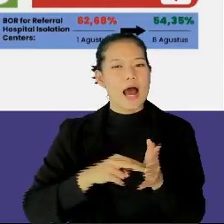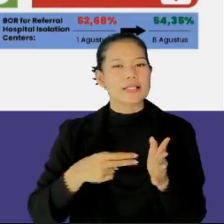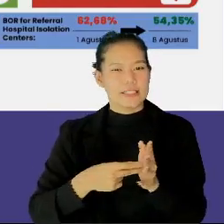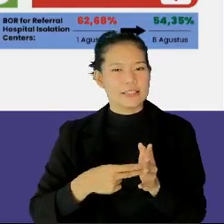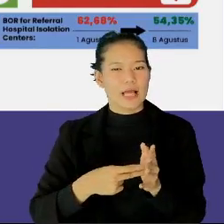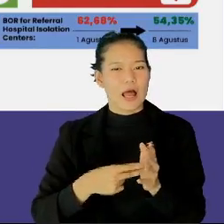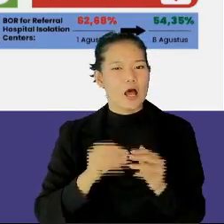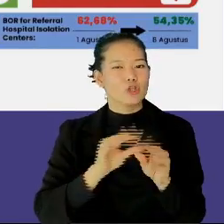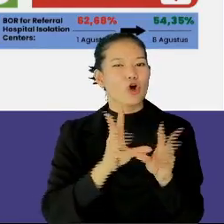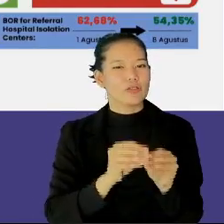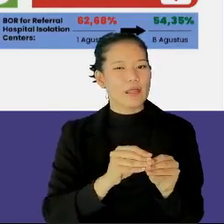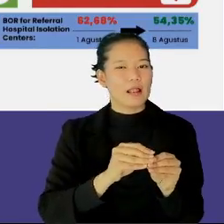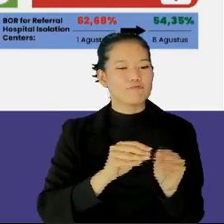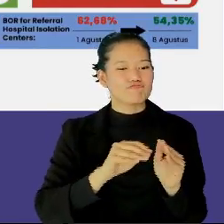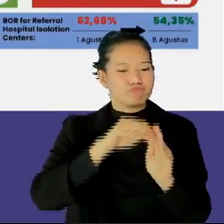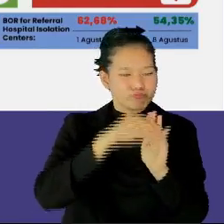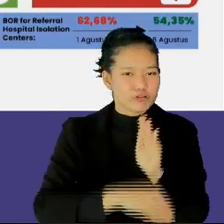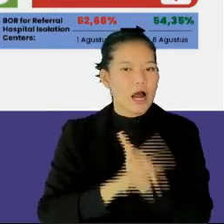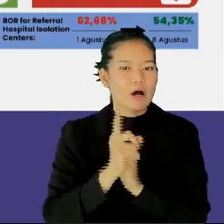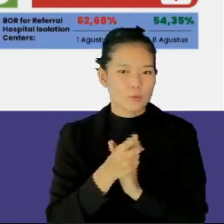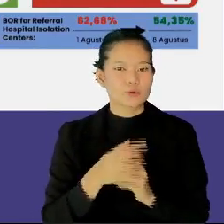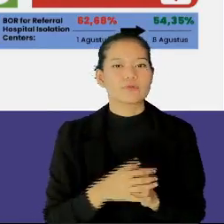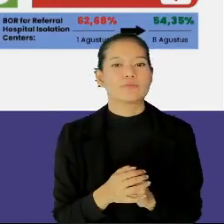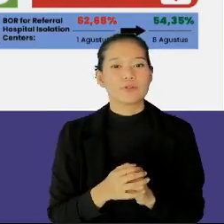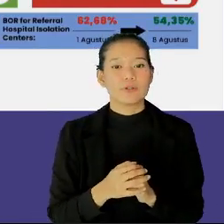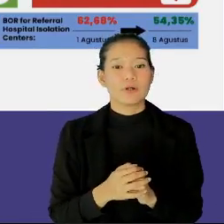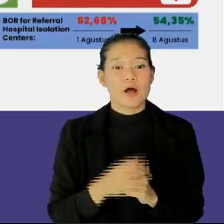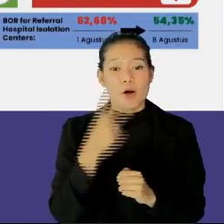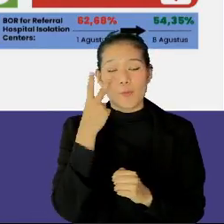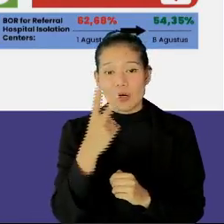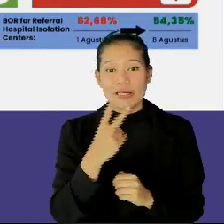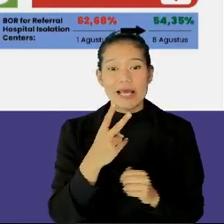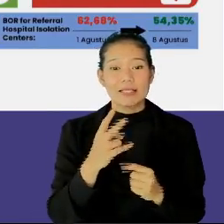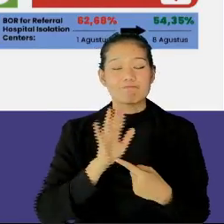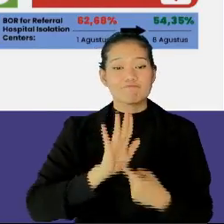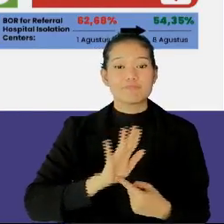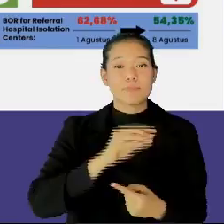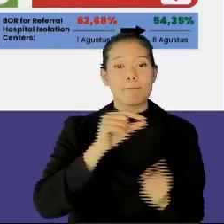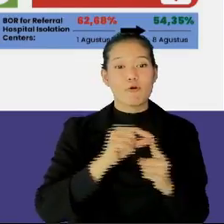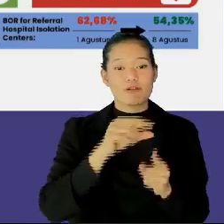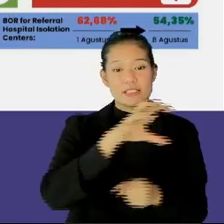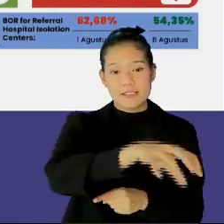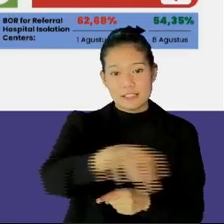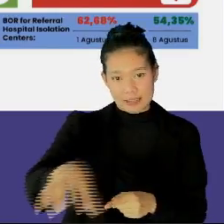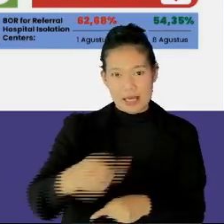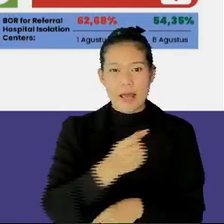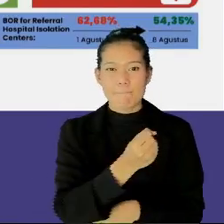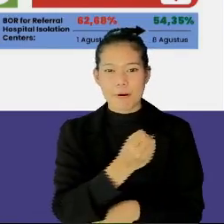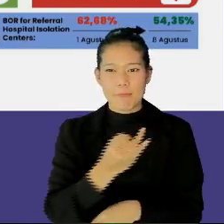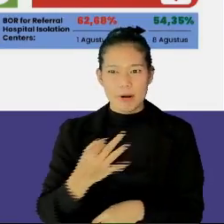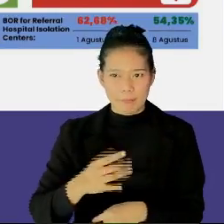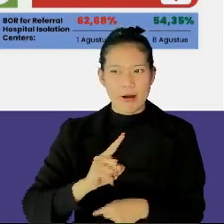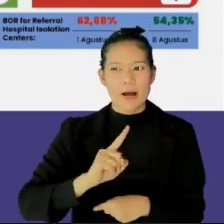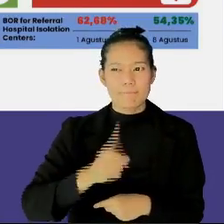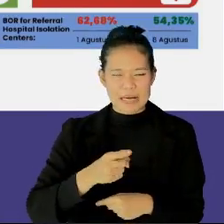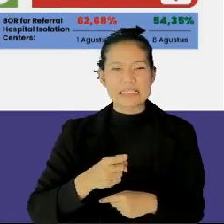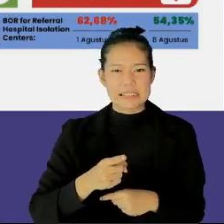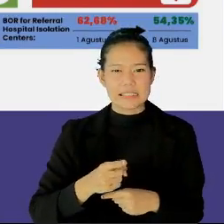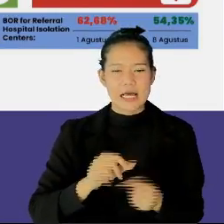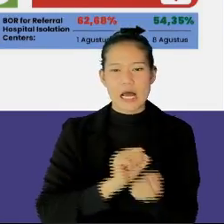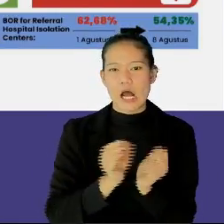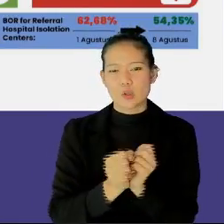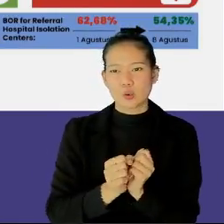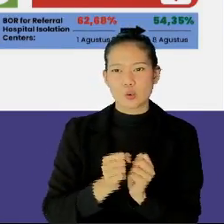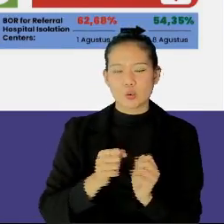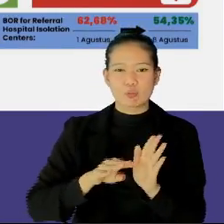reduce this number. In more detail for the provincial level, several provinces are still experiencing a fairly high